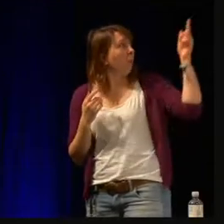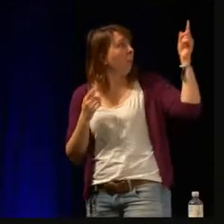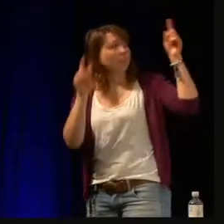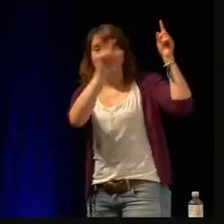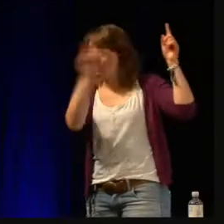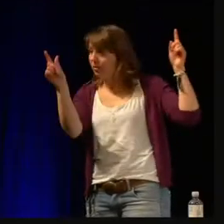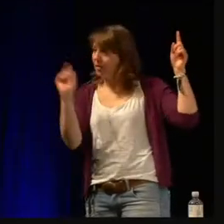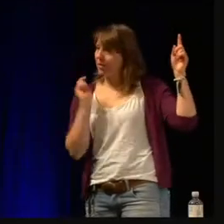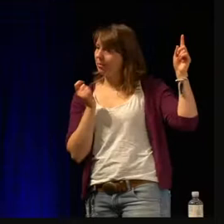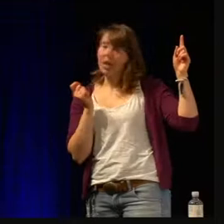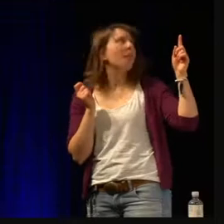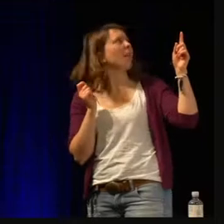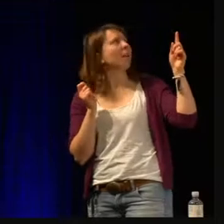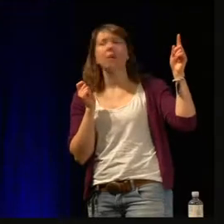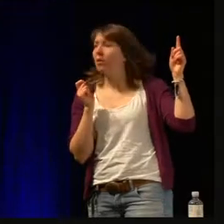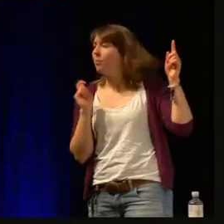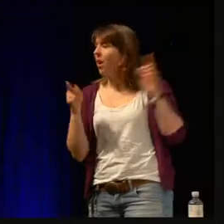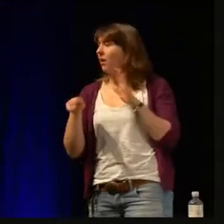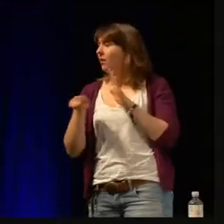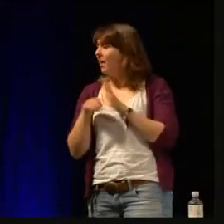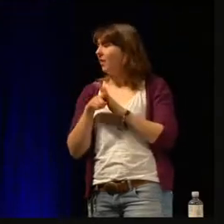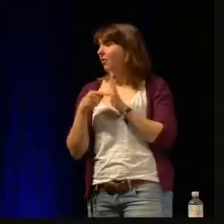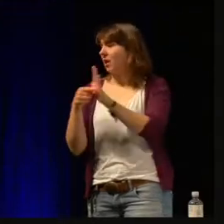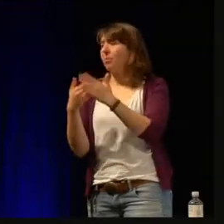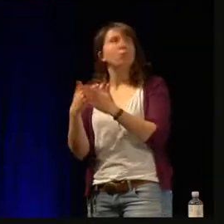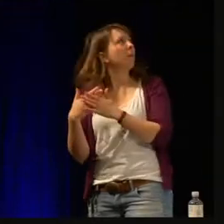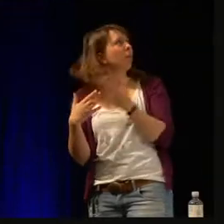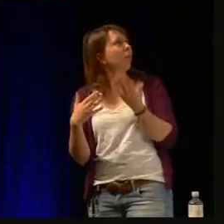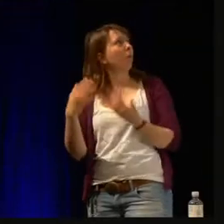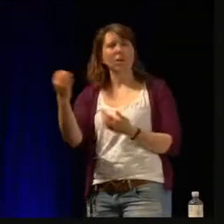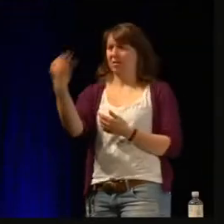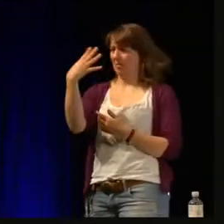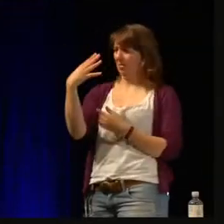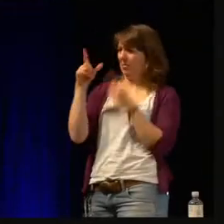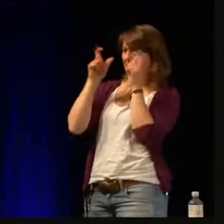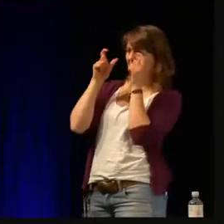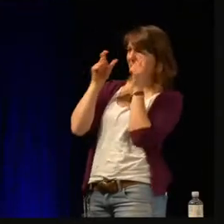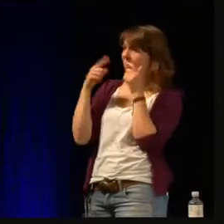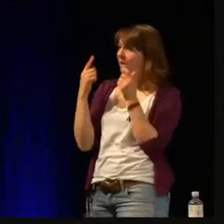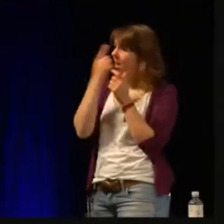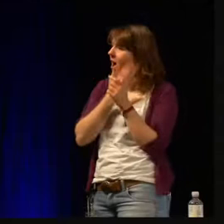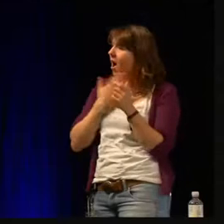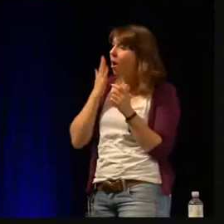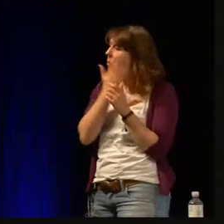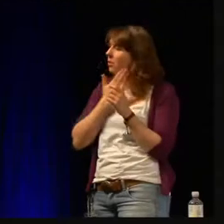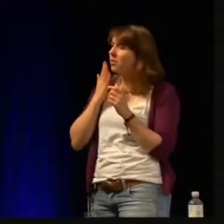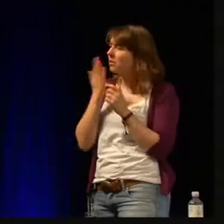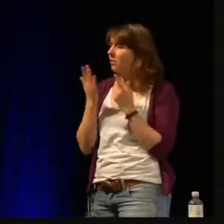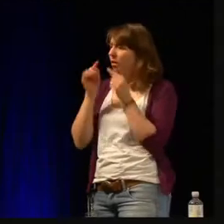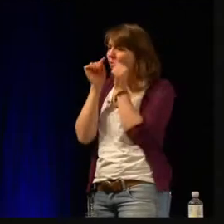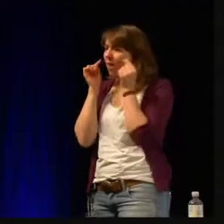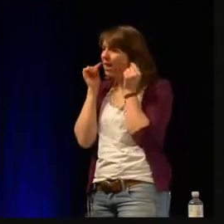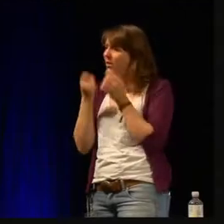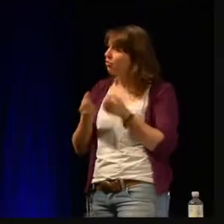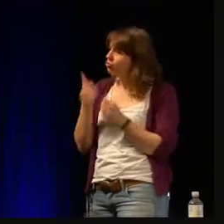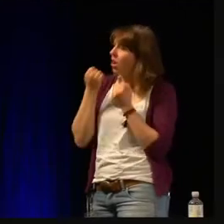And in contrast to this, there might be a strong light put